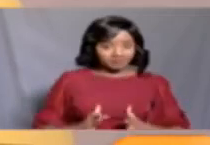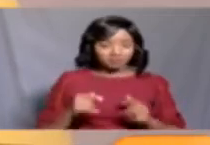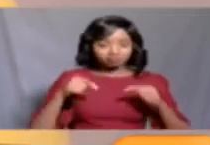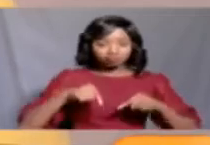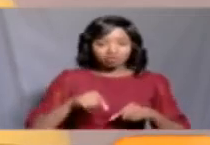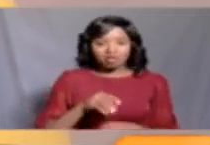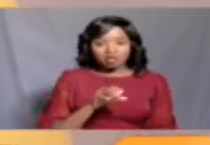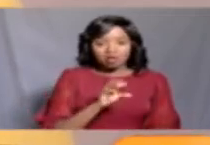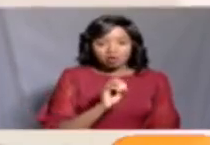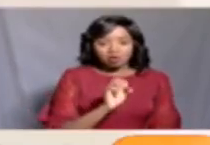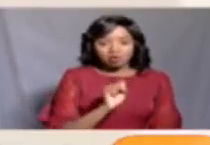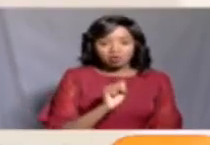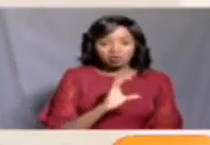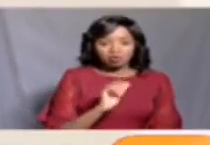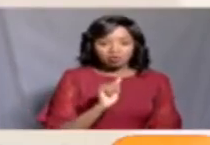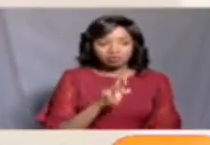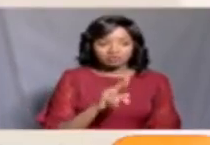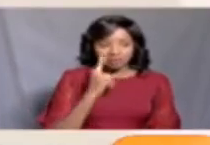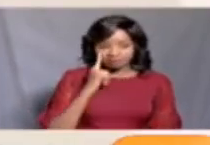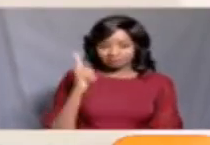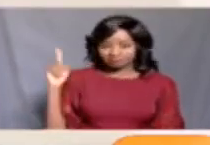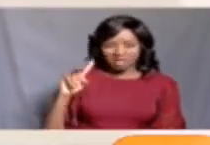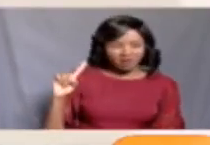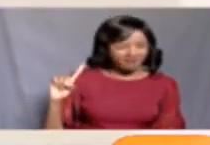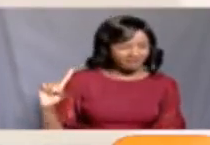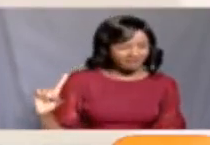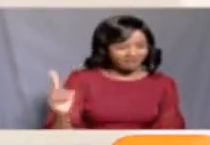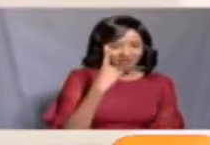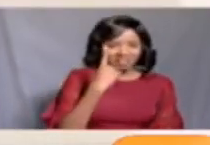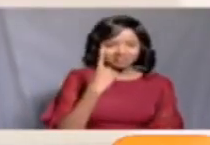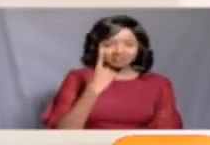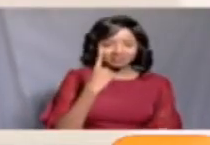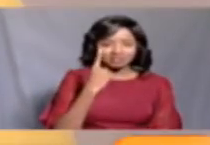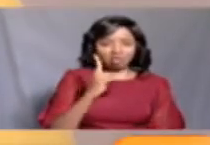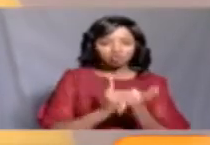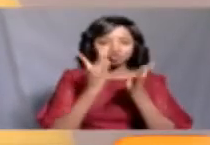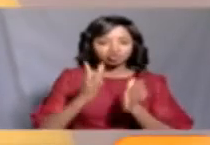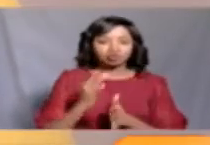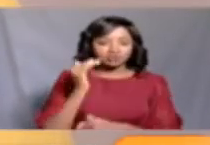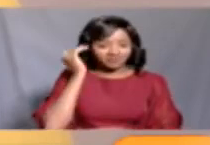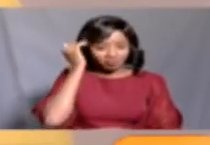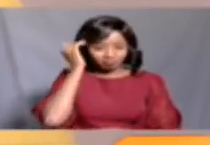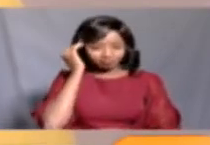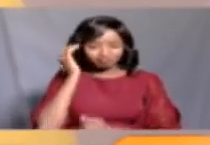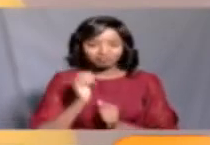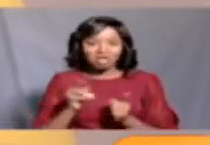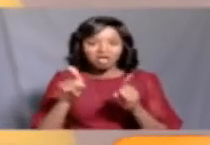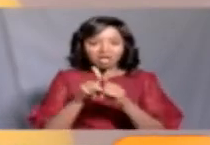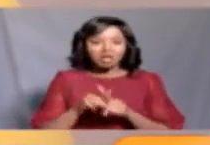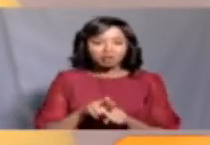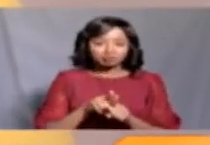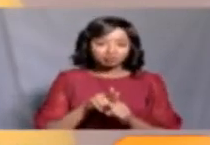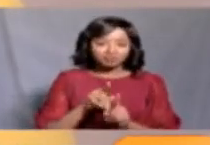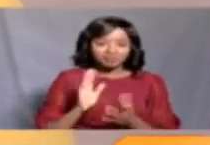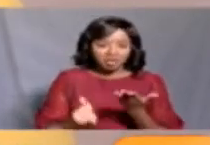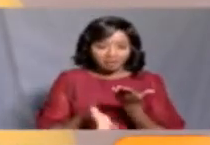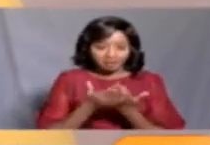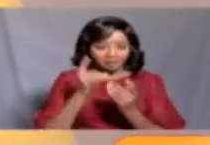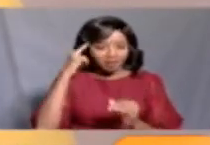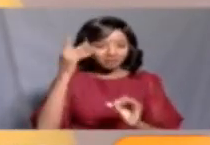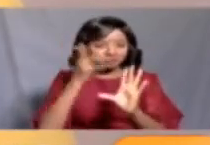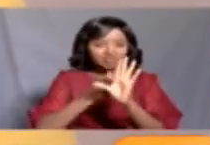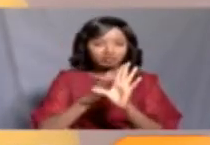the first forensic psychologist in East and Central Africa and an assistant professor of psychology